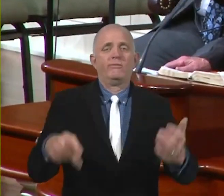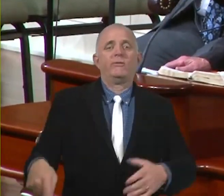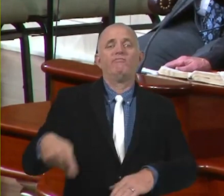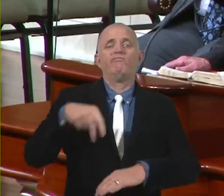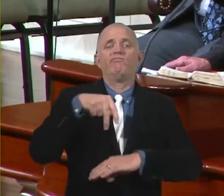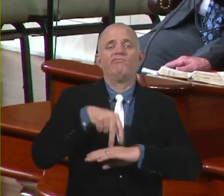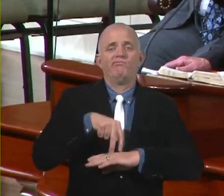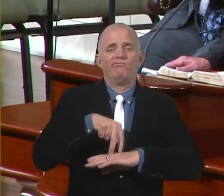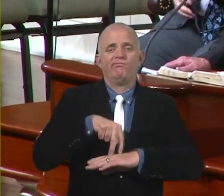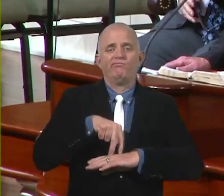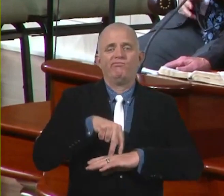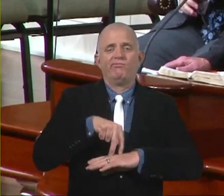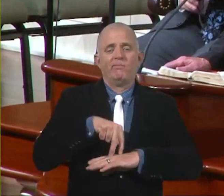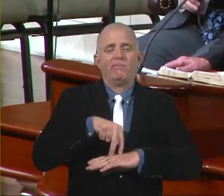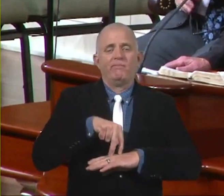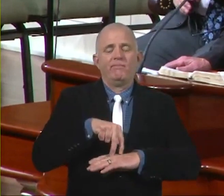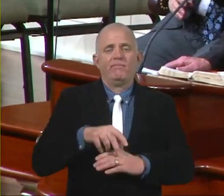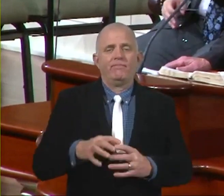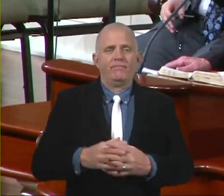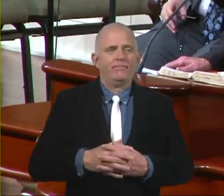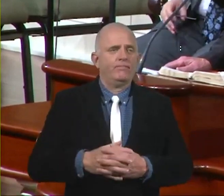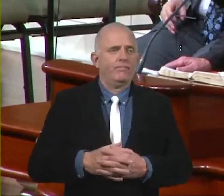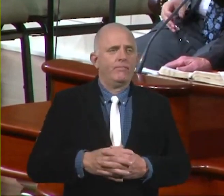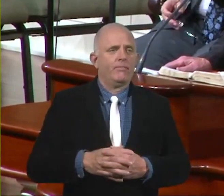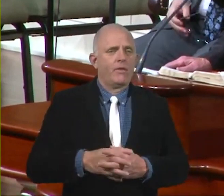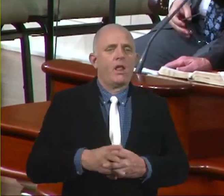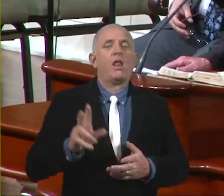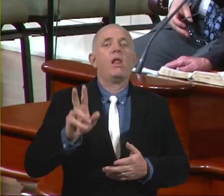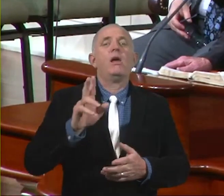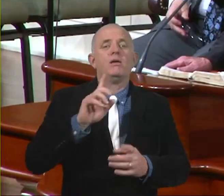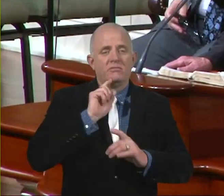And then he got down on his knees,